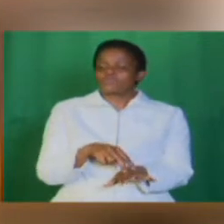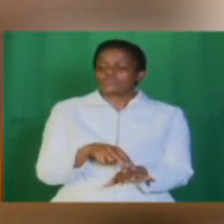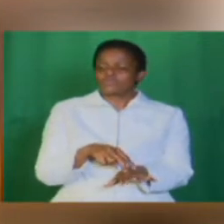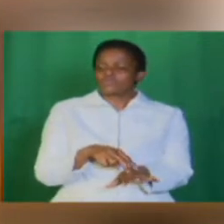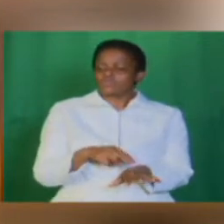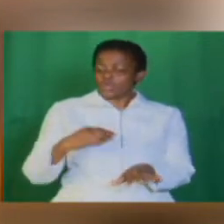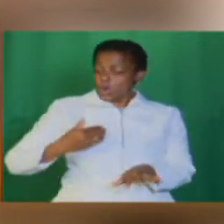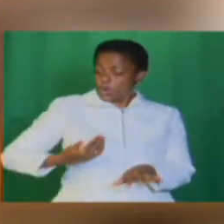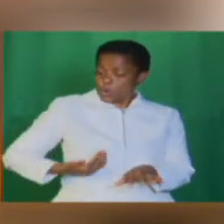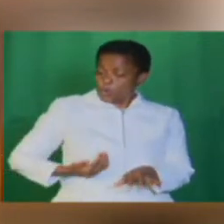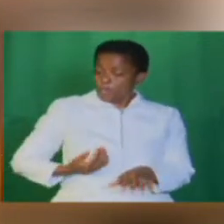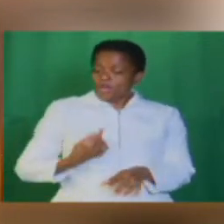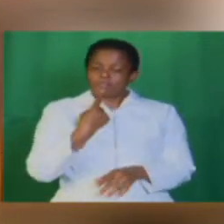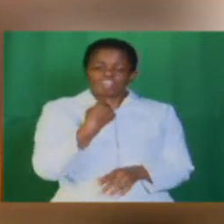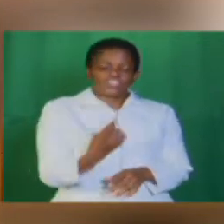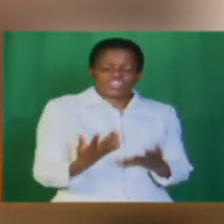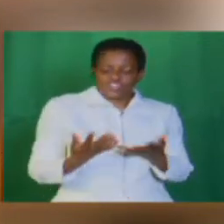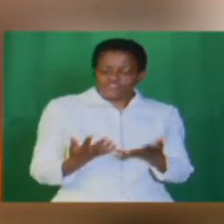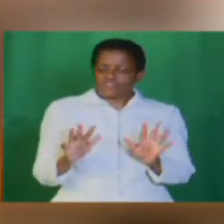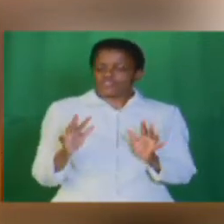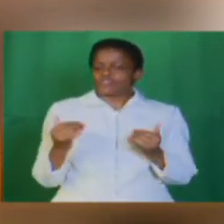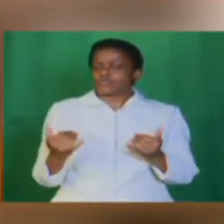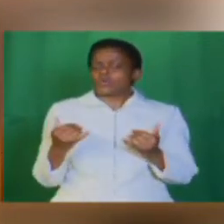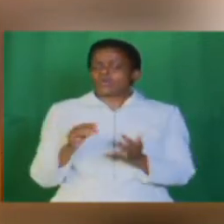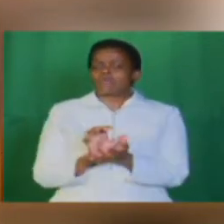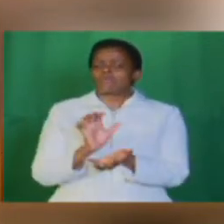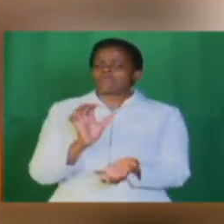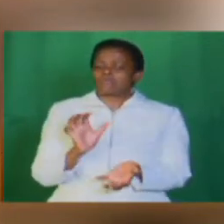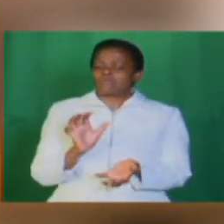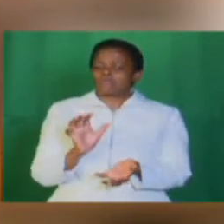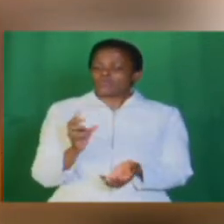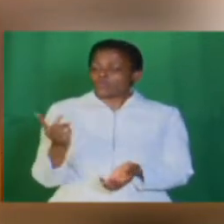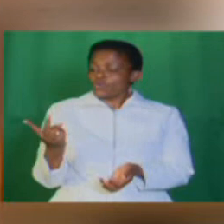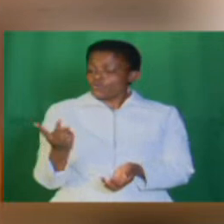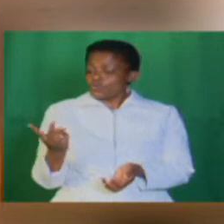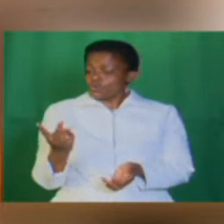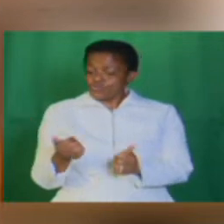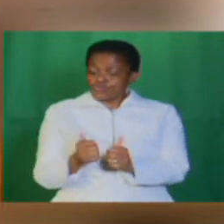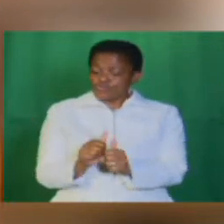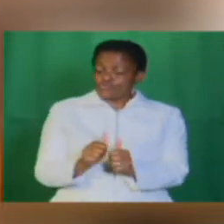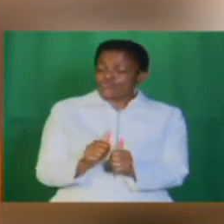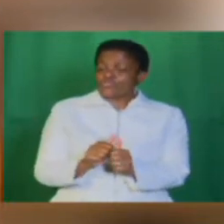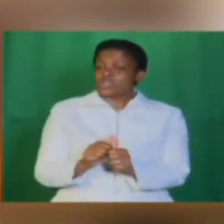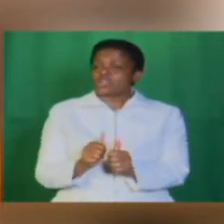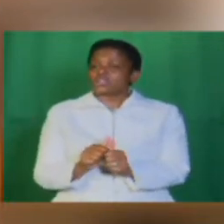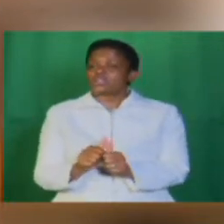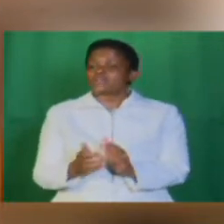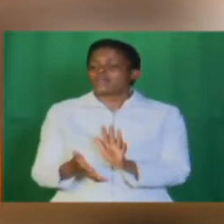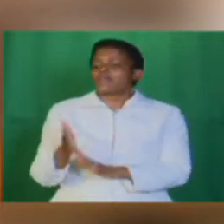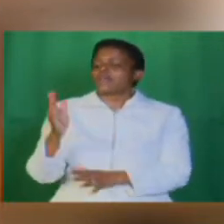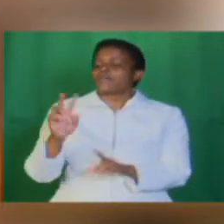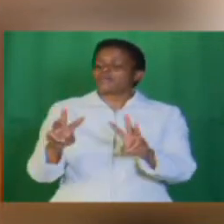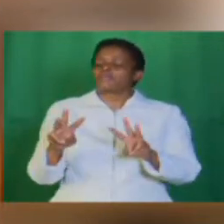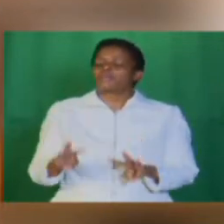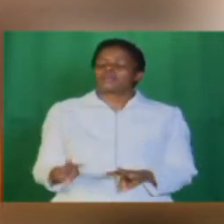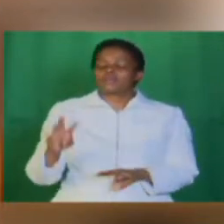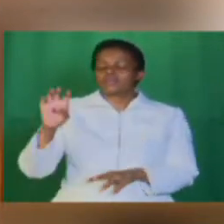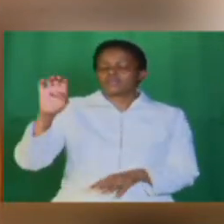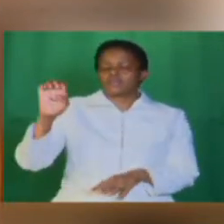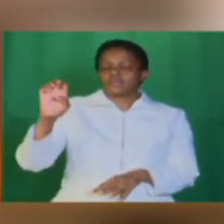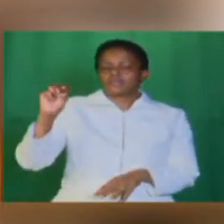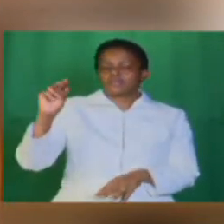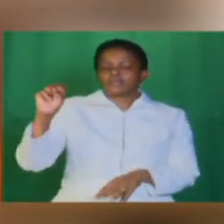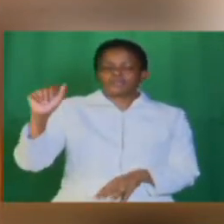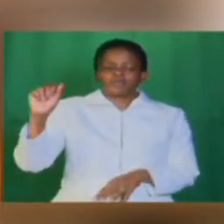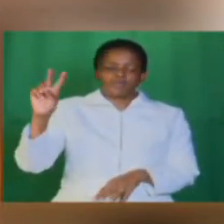women have reported to them. So Cleopas and his companion were off to Emmaus, and then Jesus